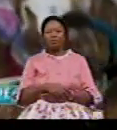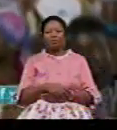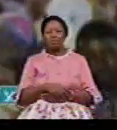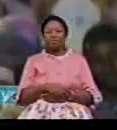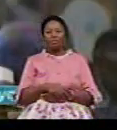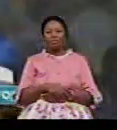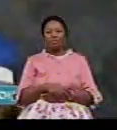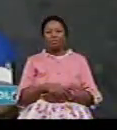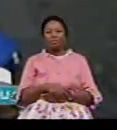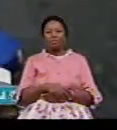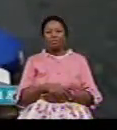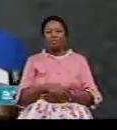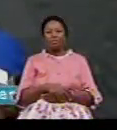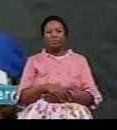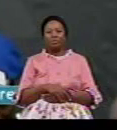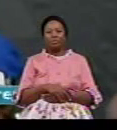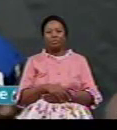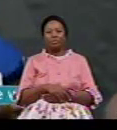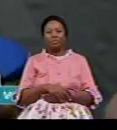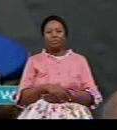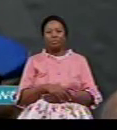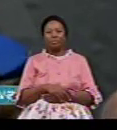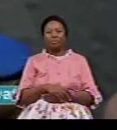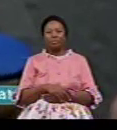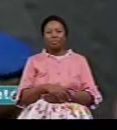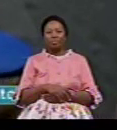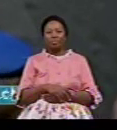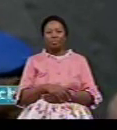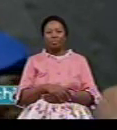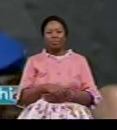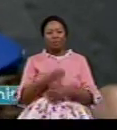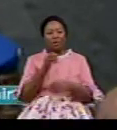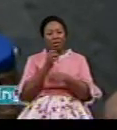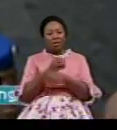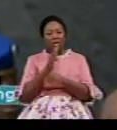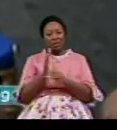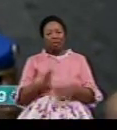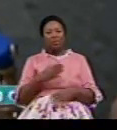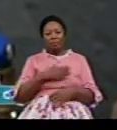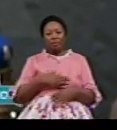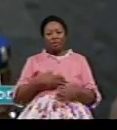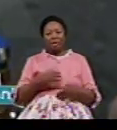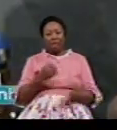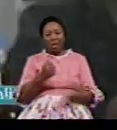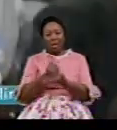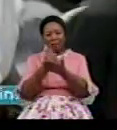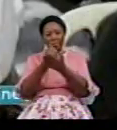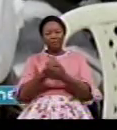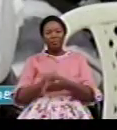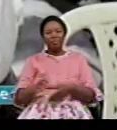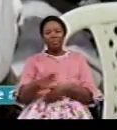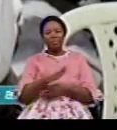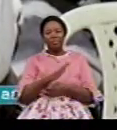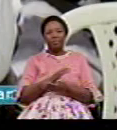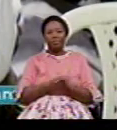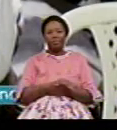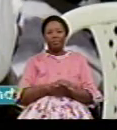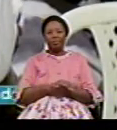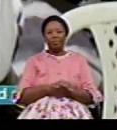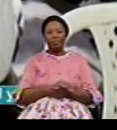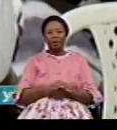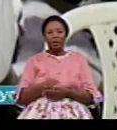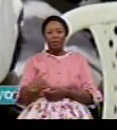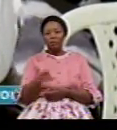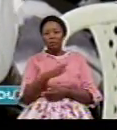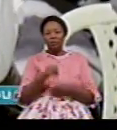Tonight. Somebody say, tonight is my night. Help them. Jesus will be glorified